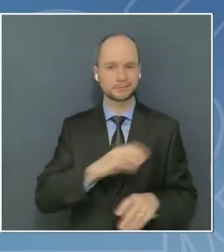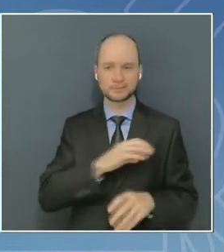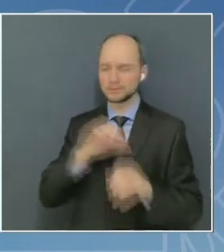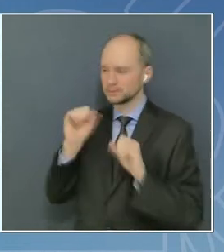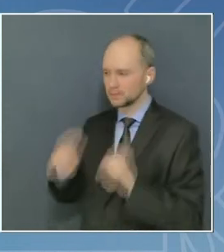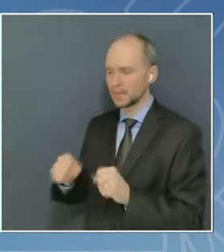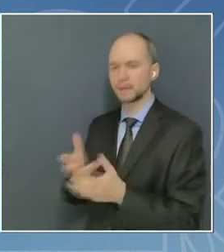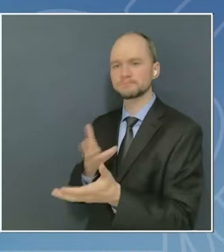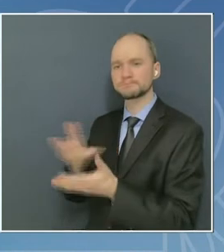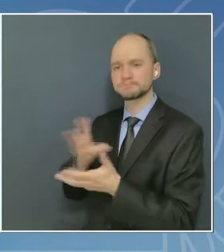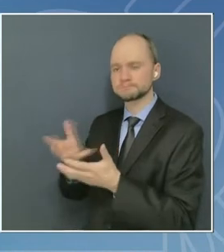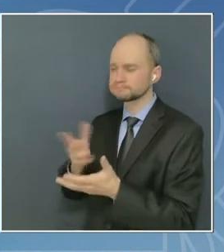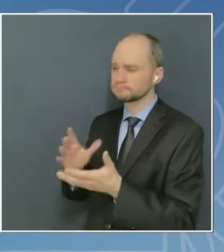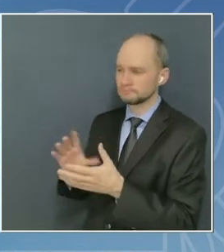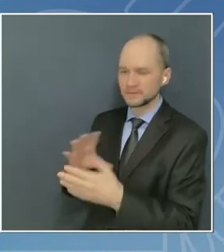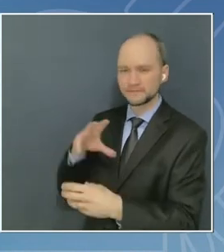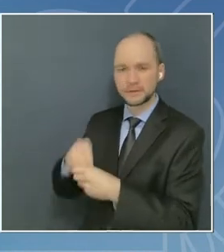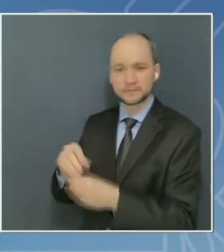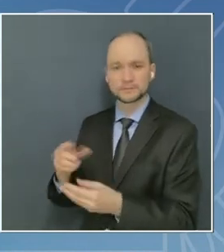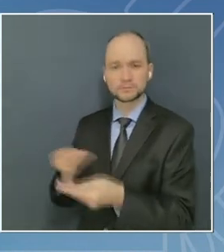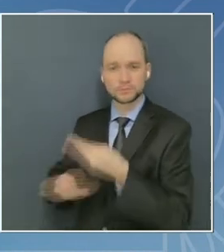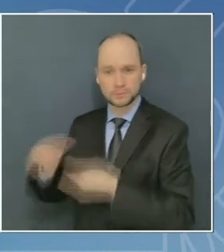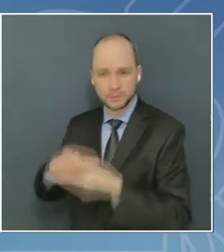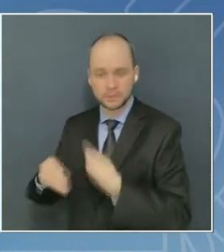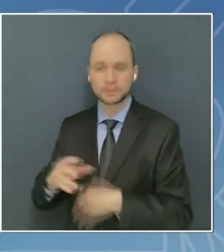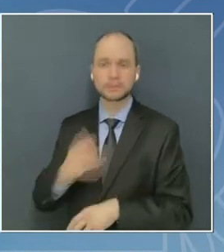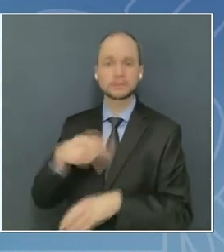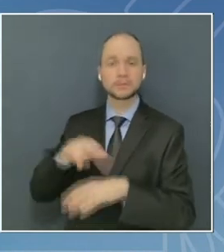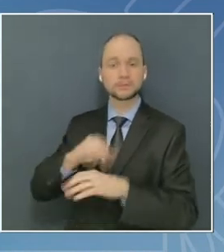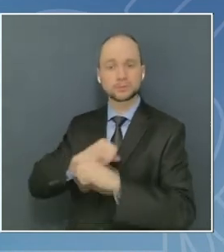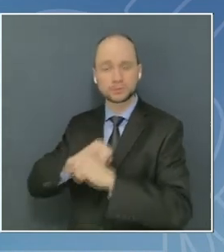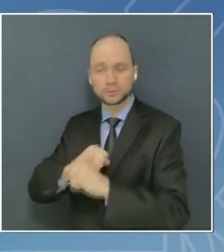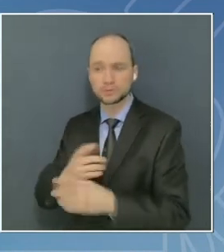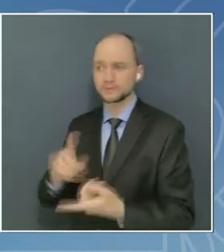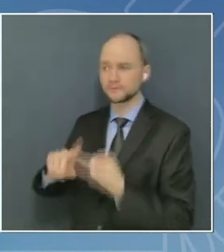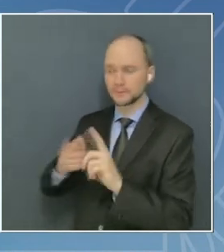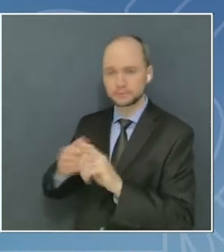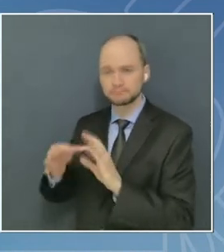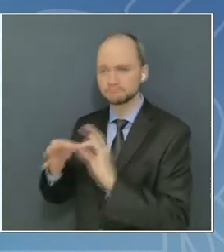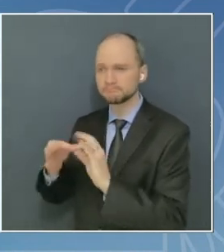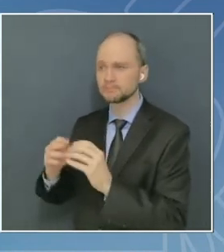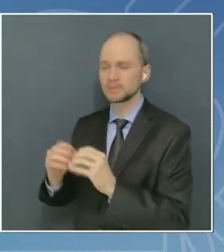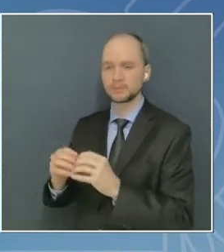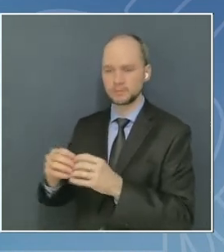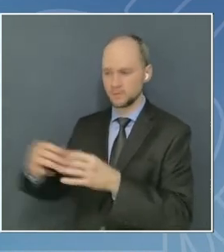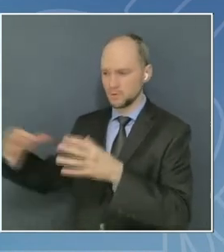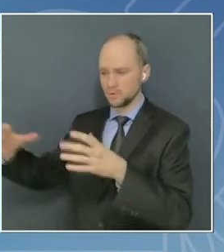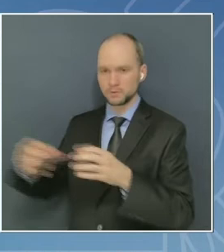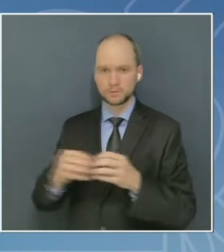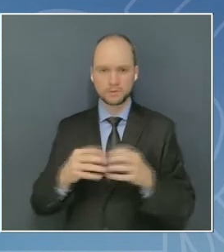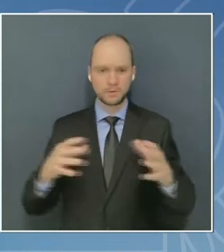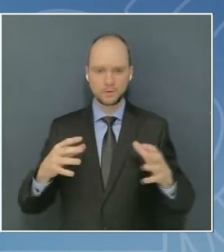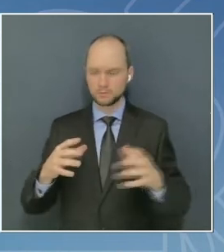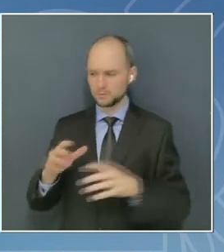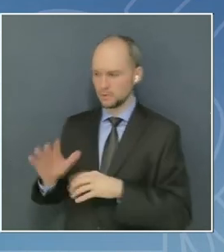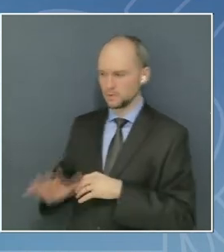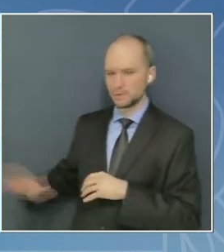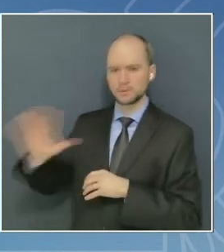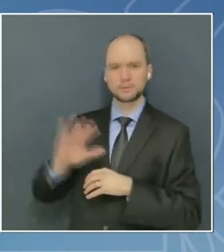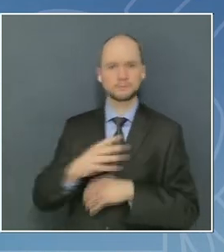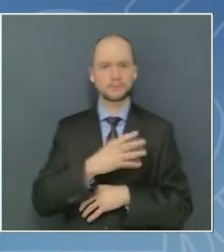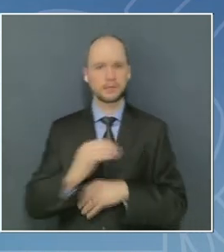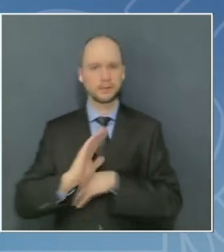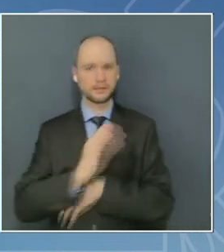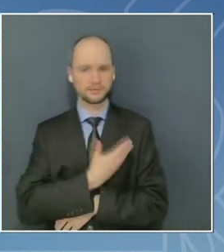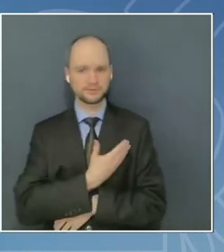and national security relationships and friendships that will make both of our nations stronger. Listen, I've got two